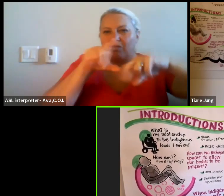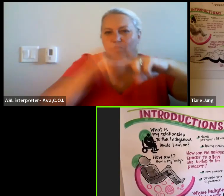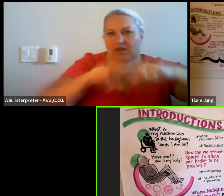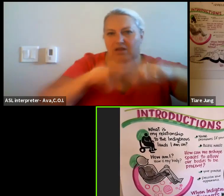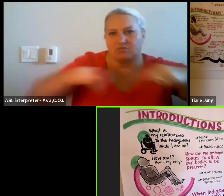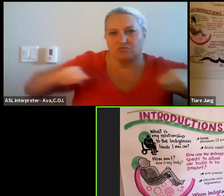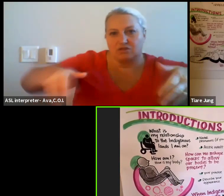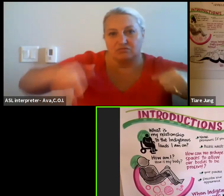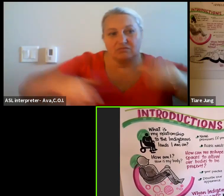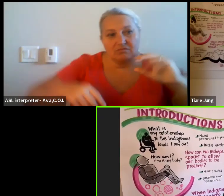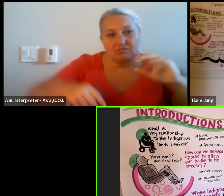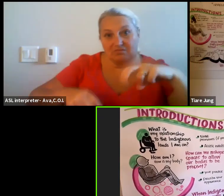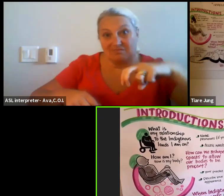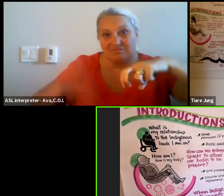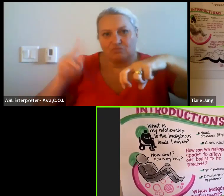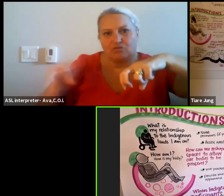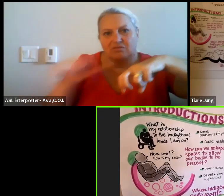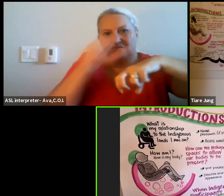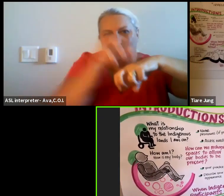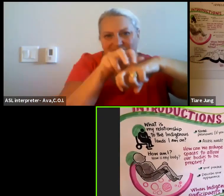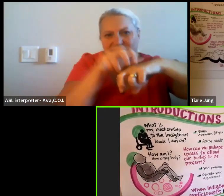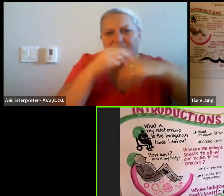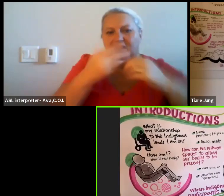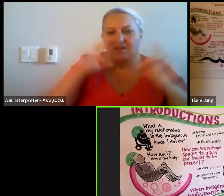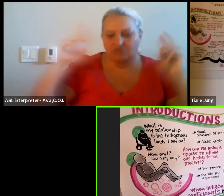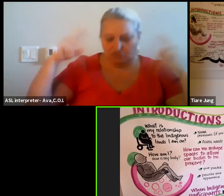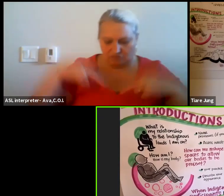question, how am I, how is my body?